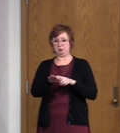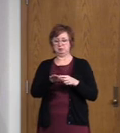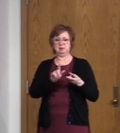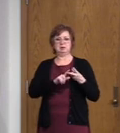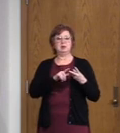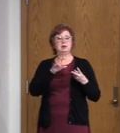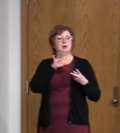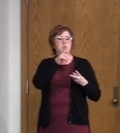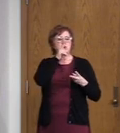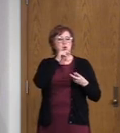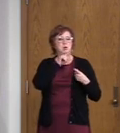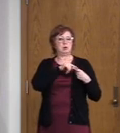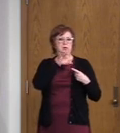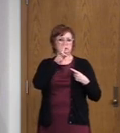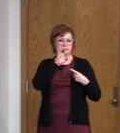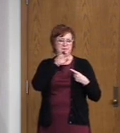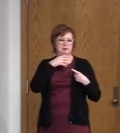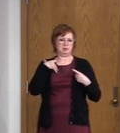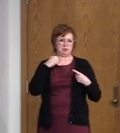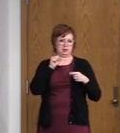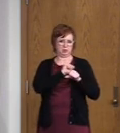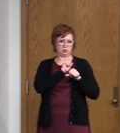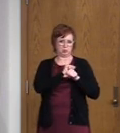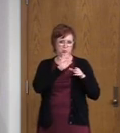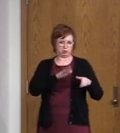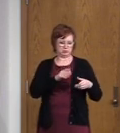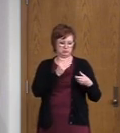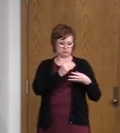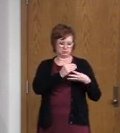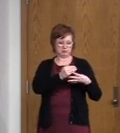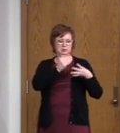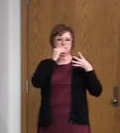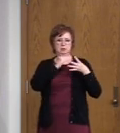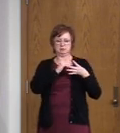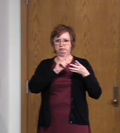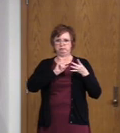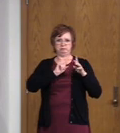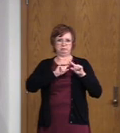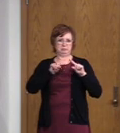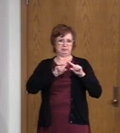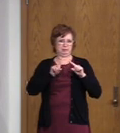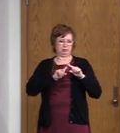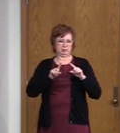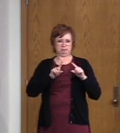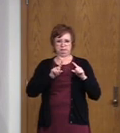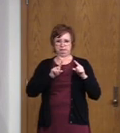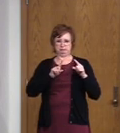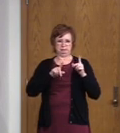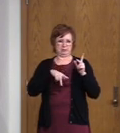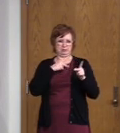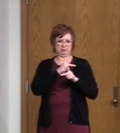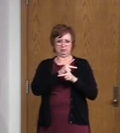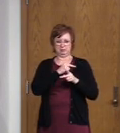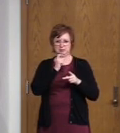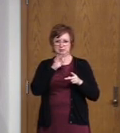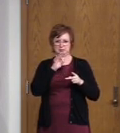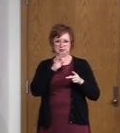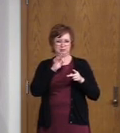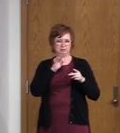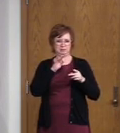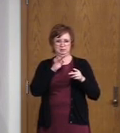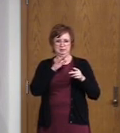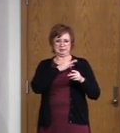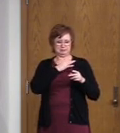700 healthcare workers being redeployed to deliver that vaccine, and then we'll also use a widespread deployment of other types of immunization resources,